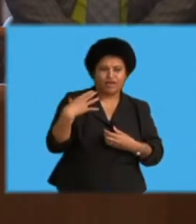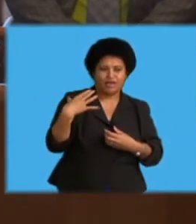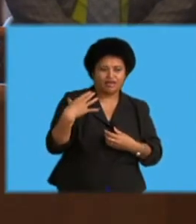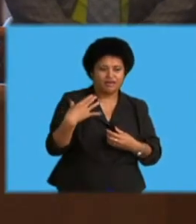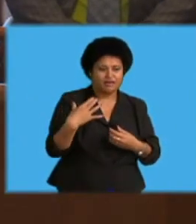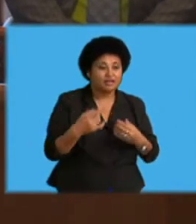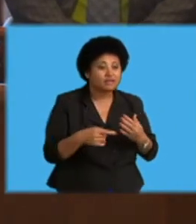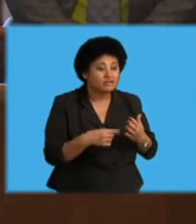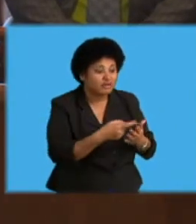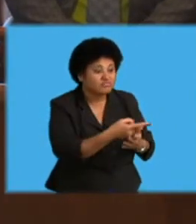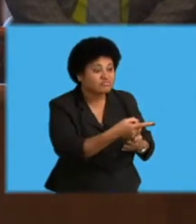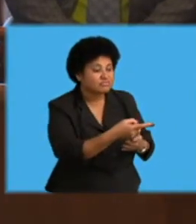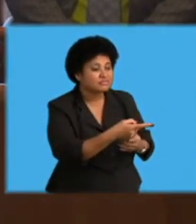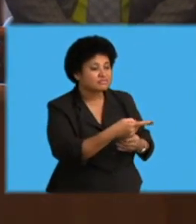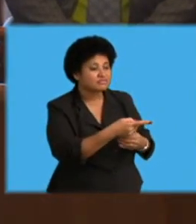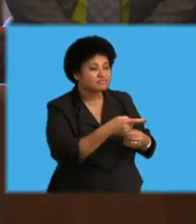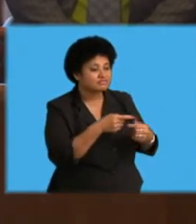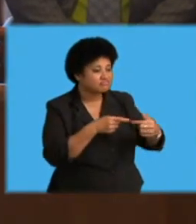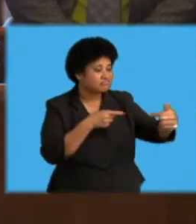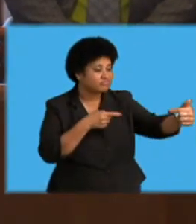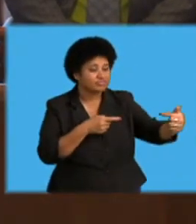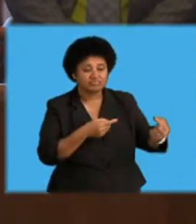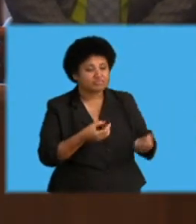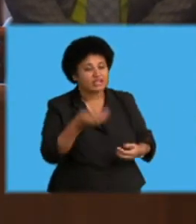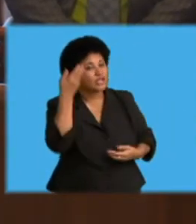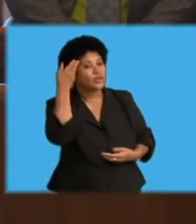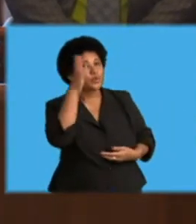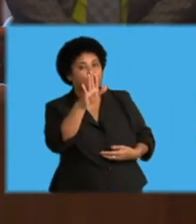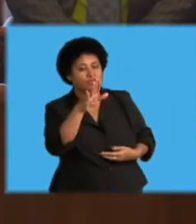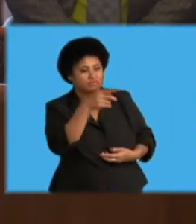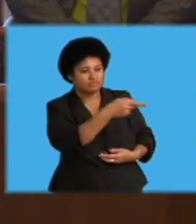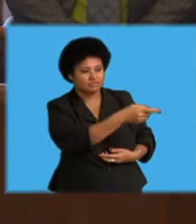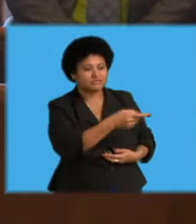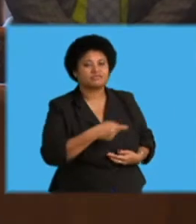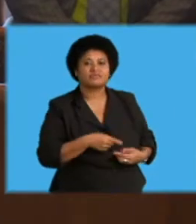it is not are those people who have absolutely no knowledge about it. Madam